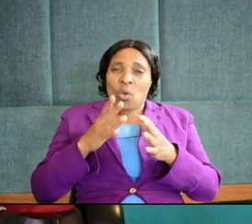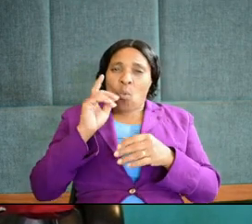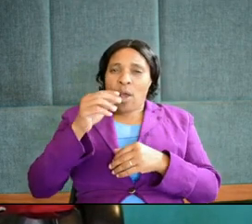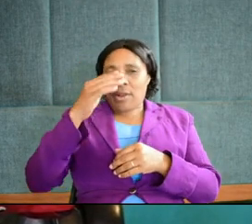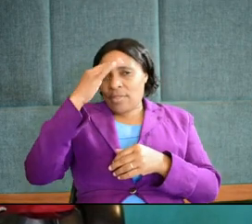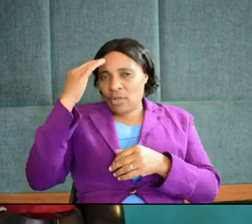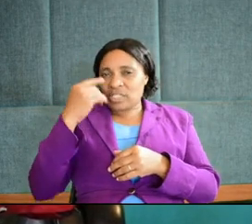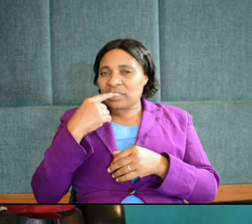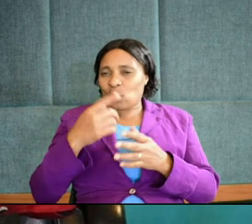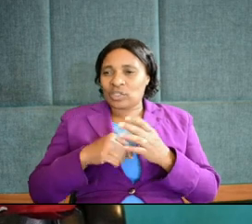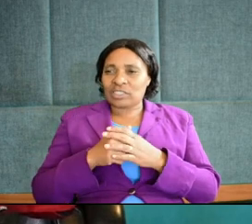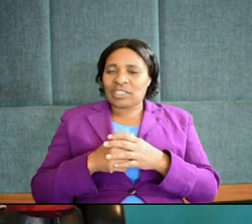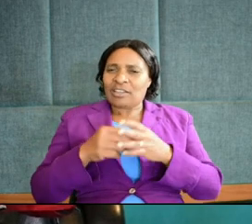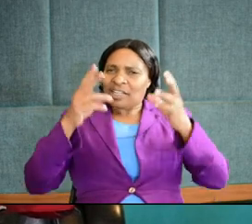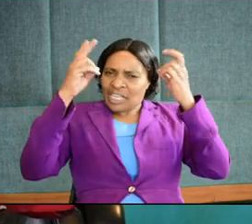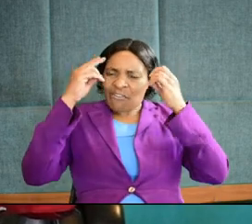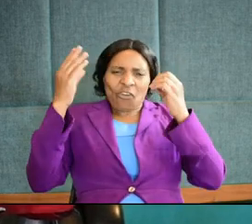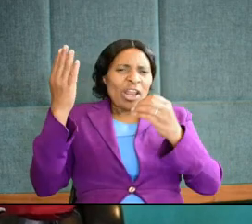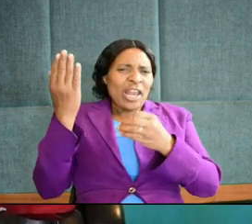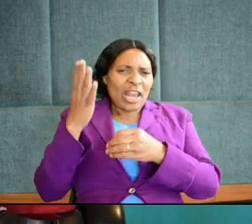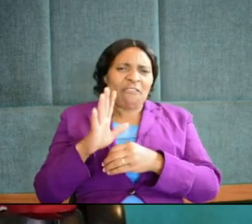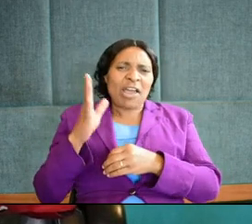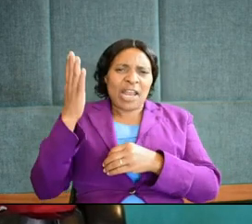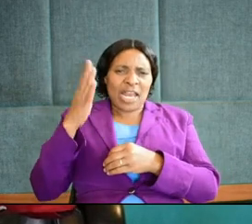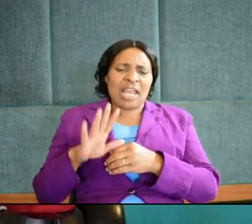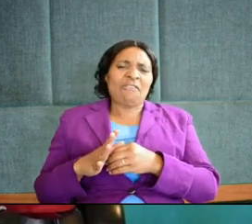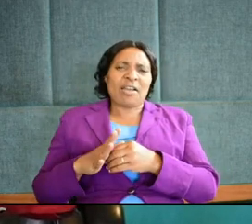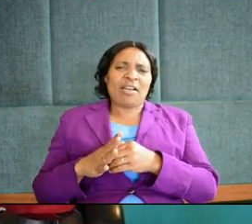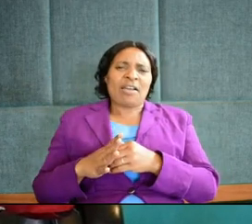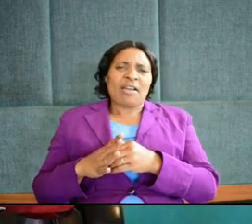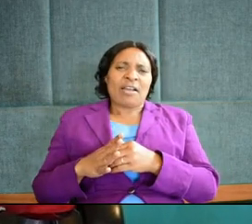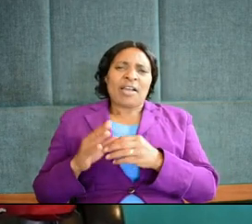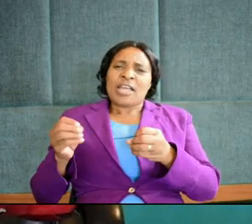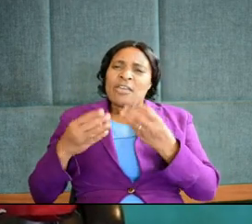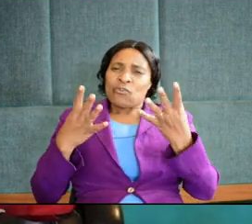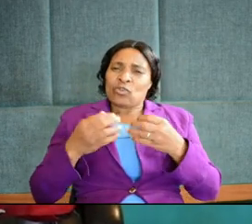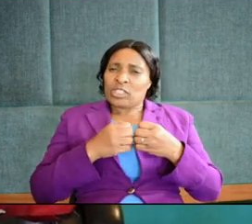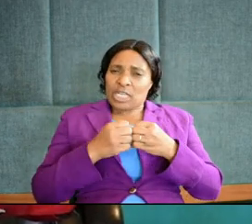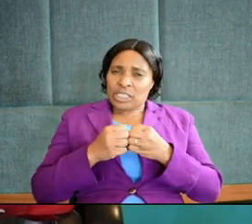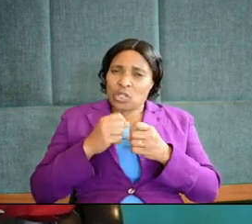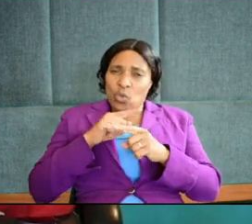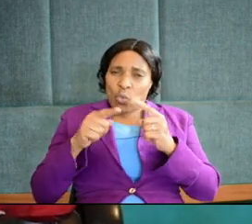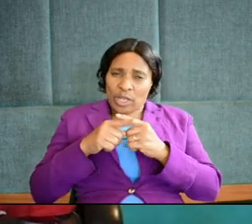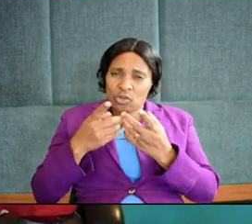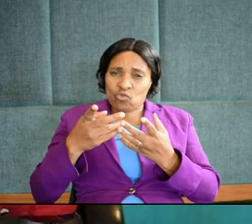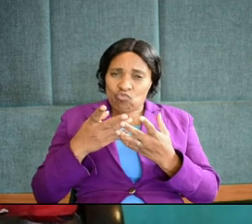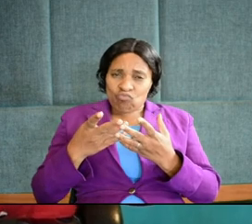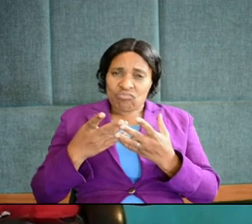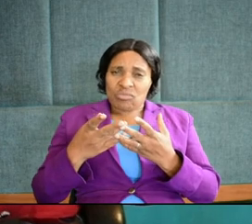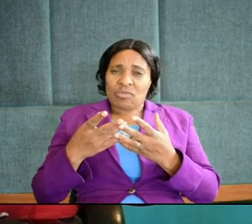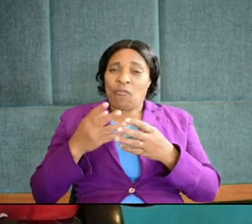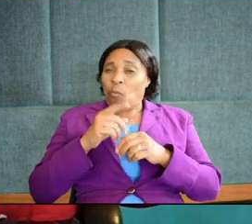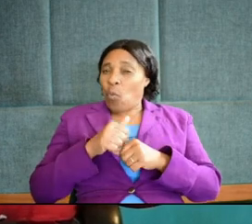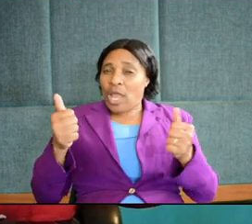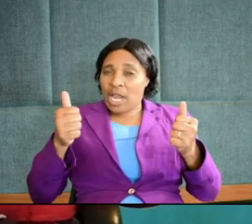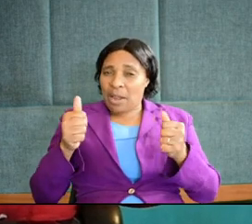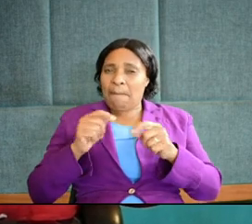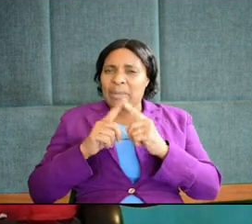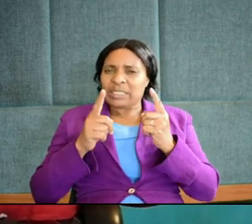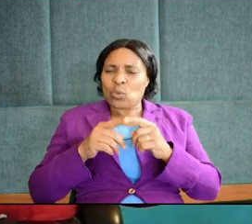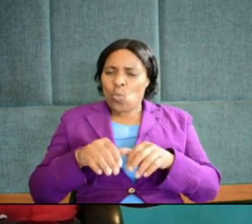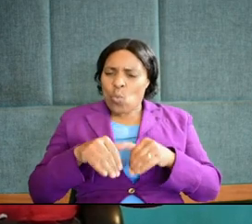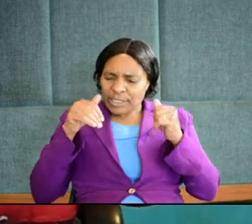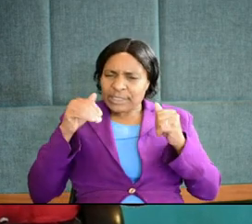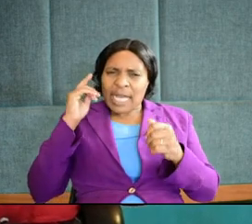said, the devil never attacks during fair weather. He always waits for it to be stormy before he